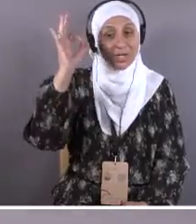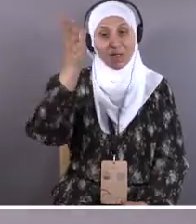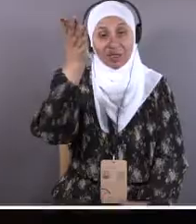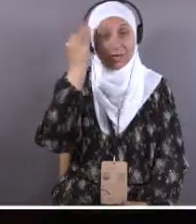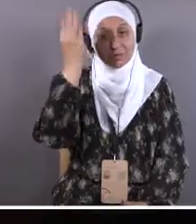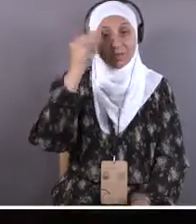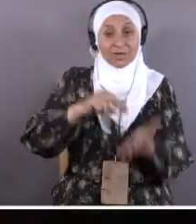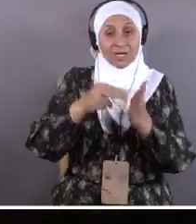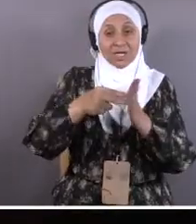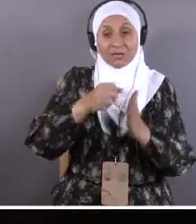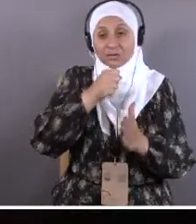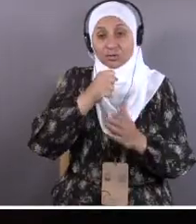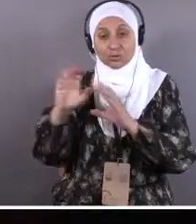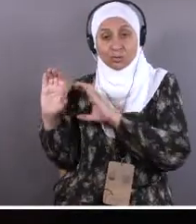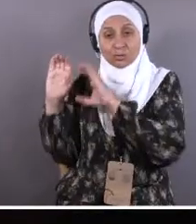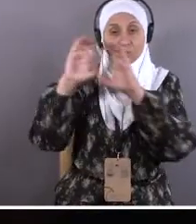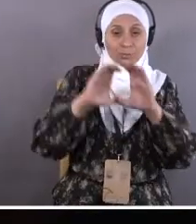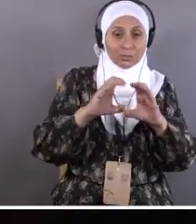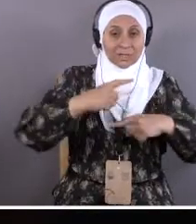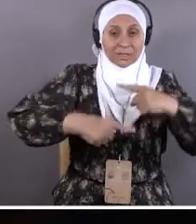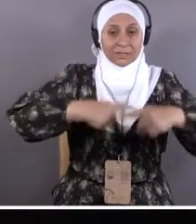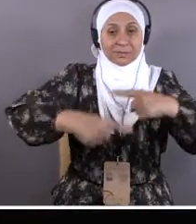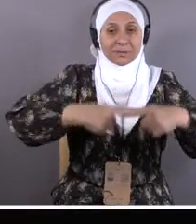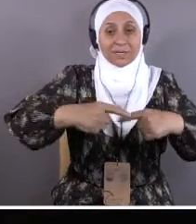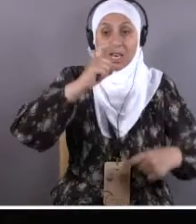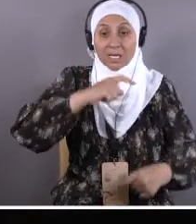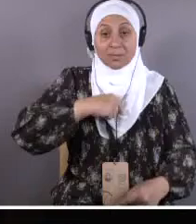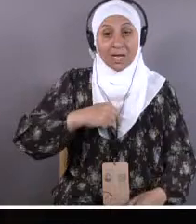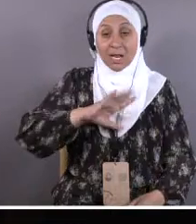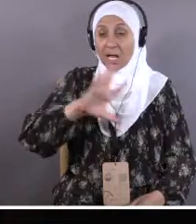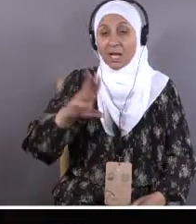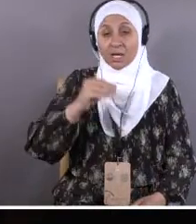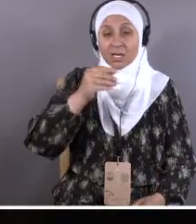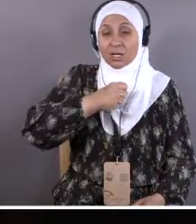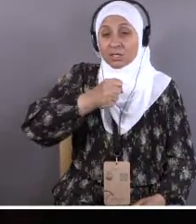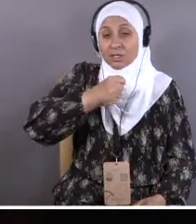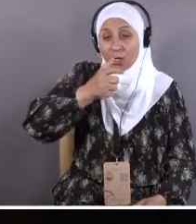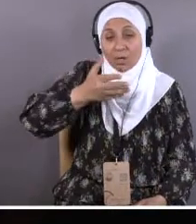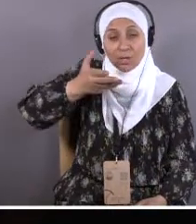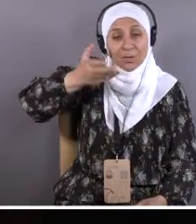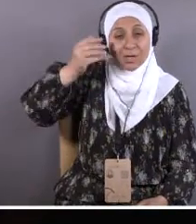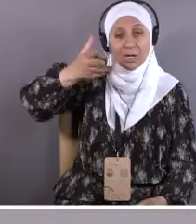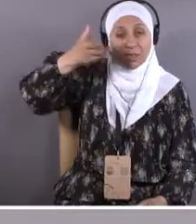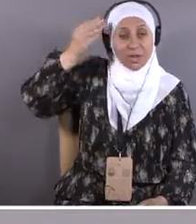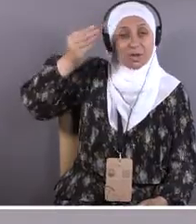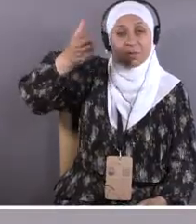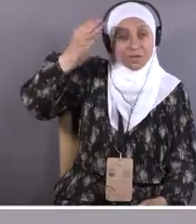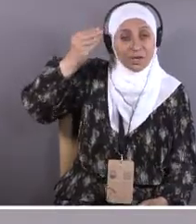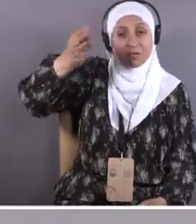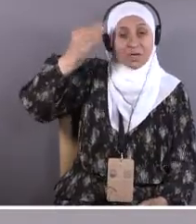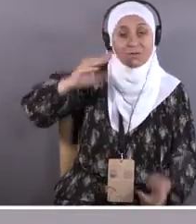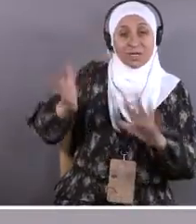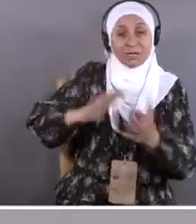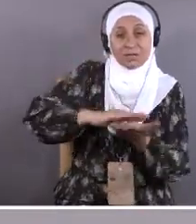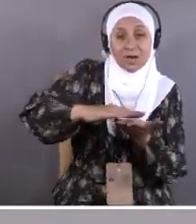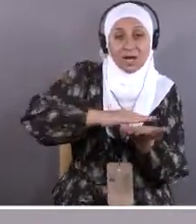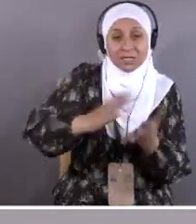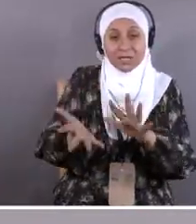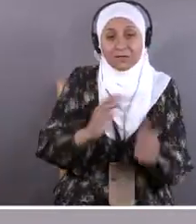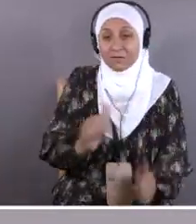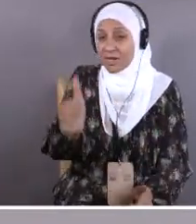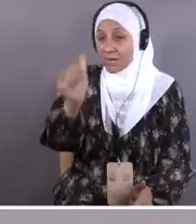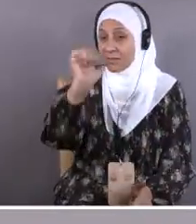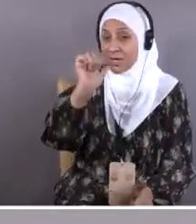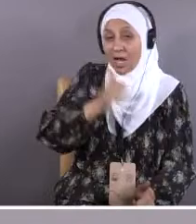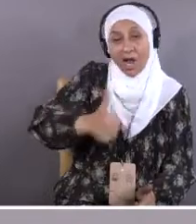to utilize the knowledge of our elders who know the land and the water better than anyone else.